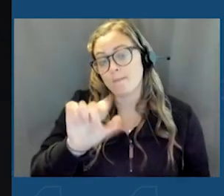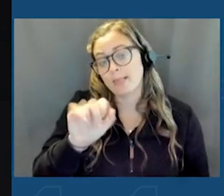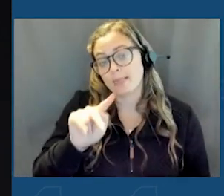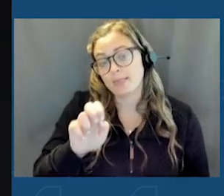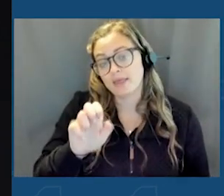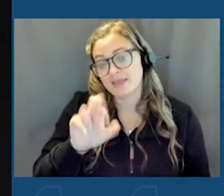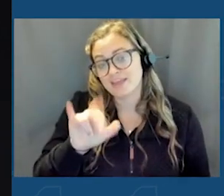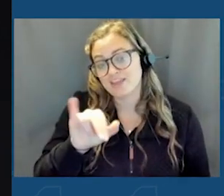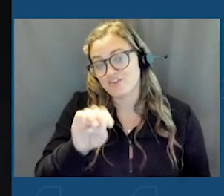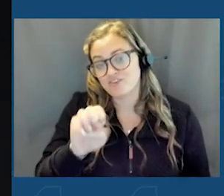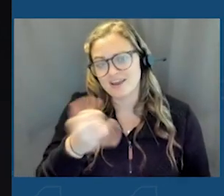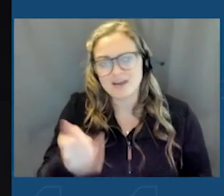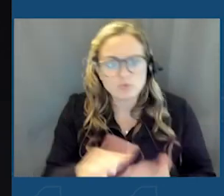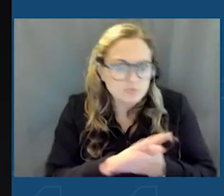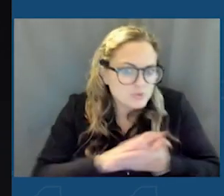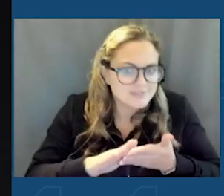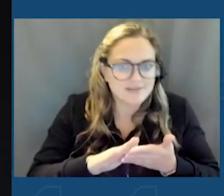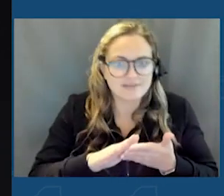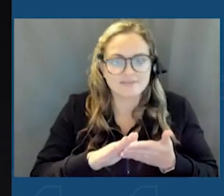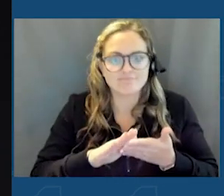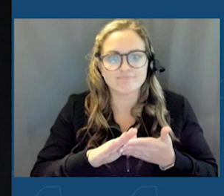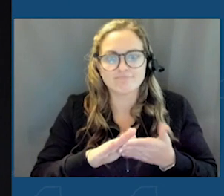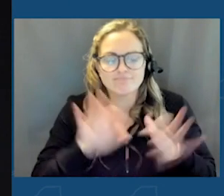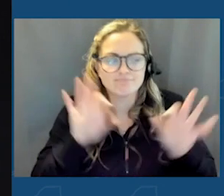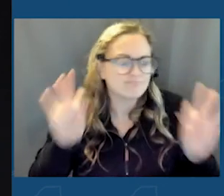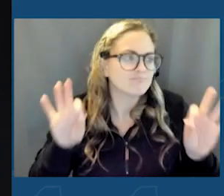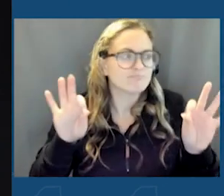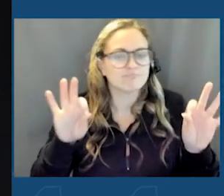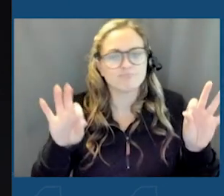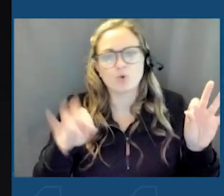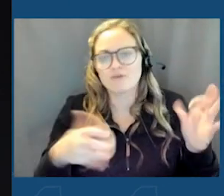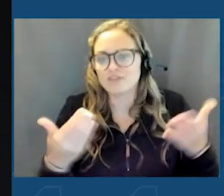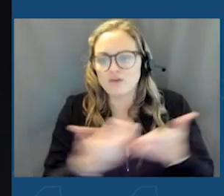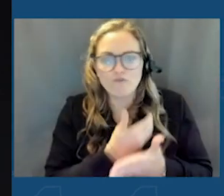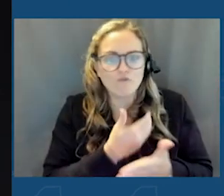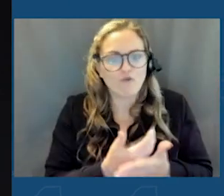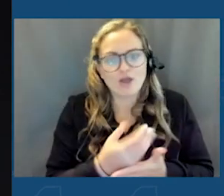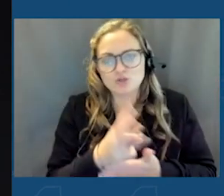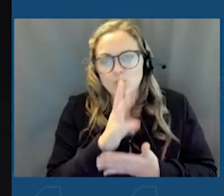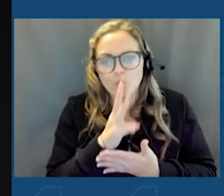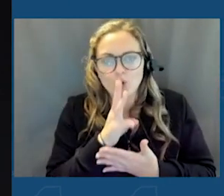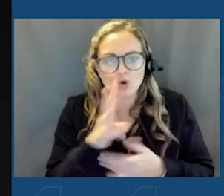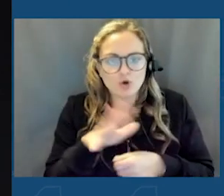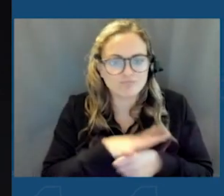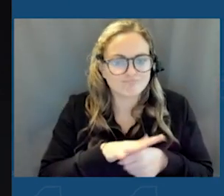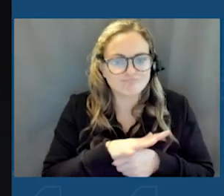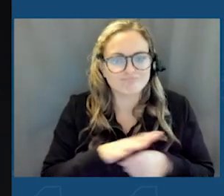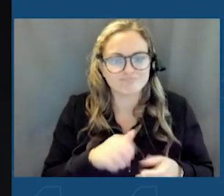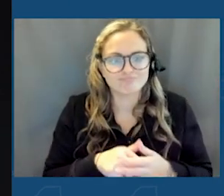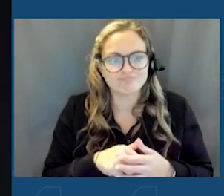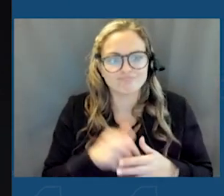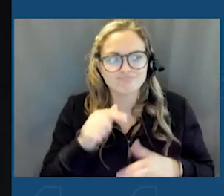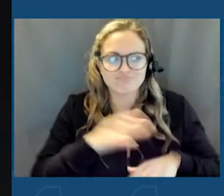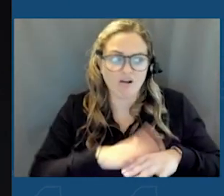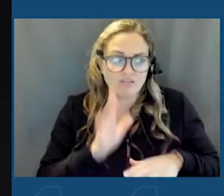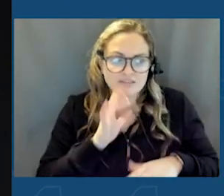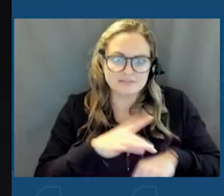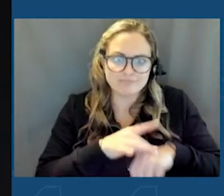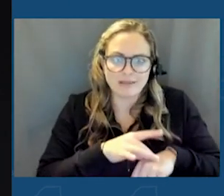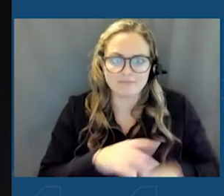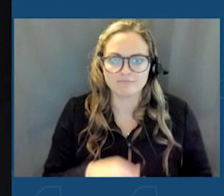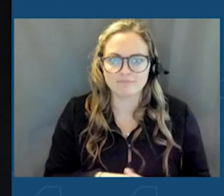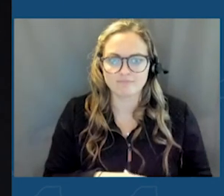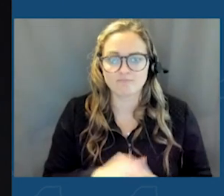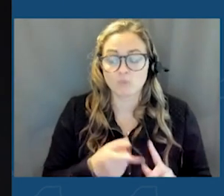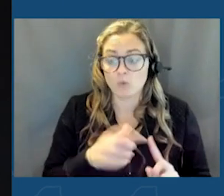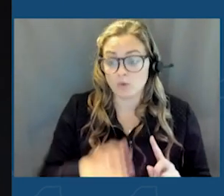it's pristine. It's magnificent as one of the largest freshwater bodies on this planet. And when I was growing up, and